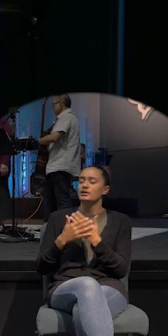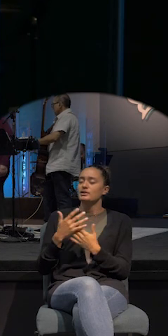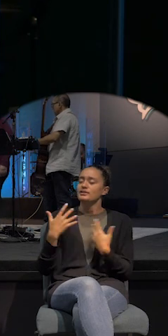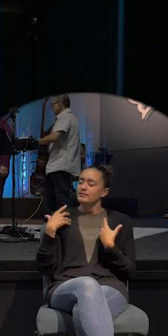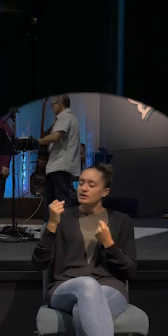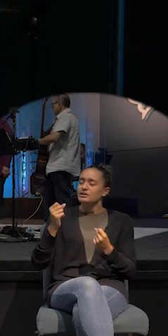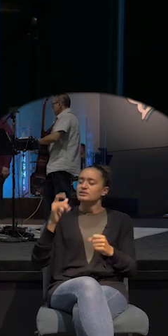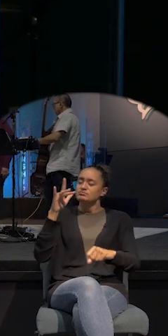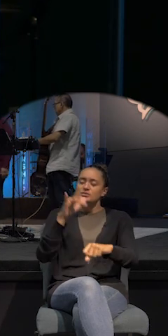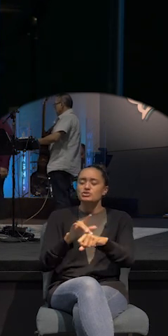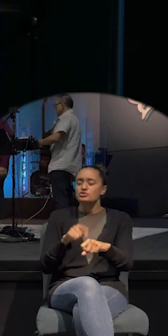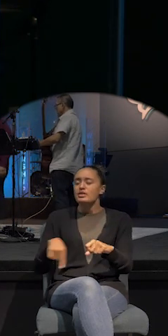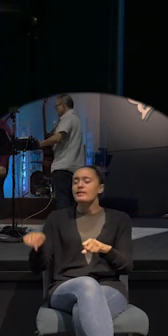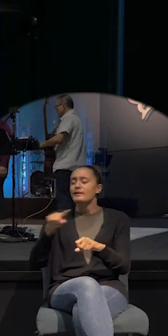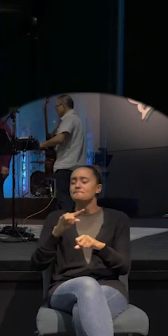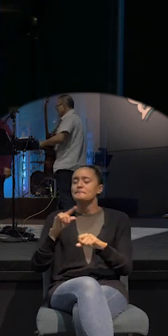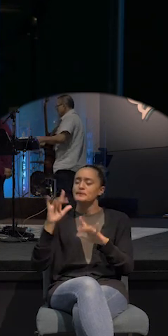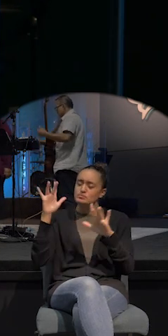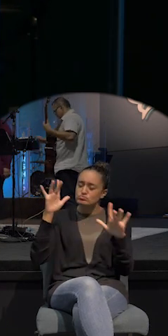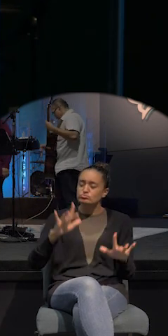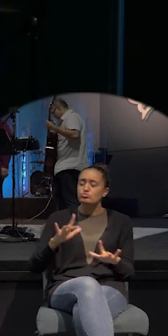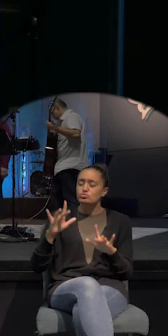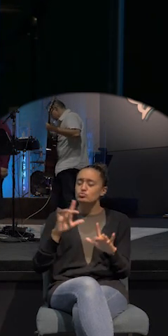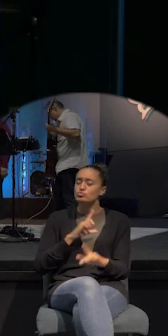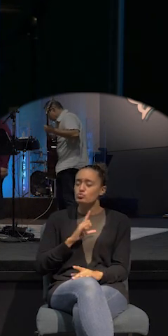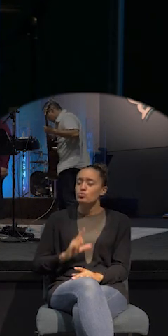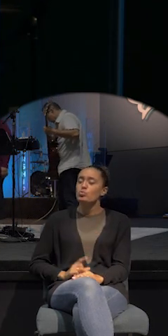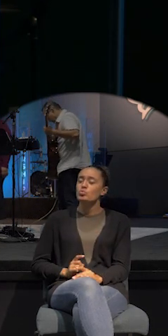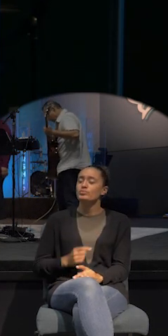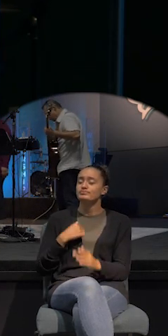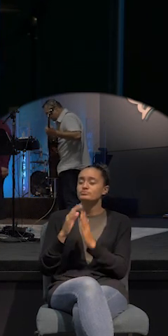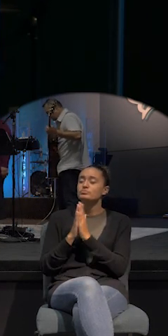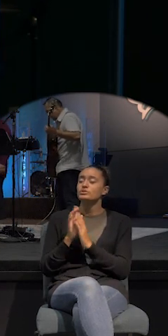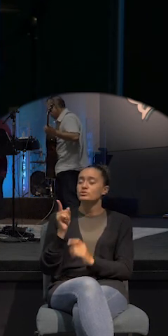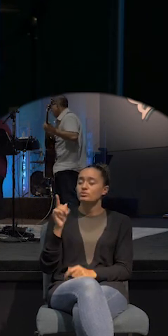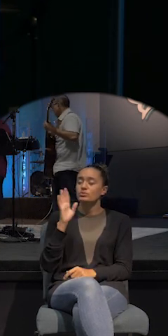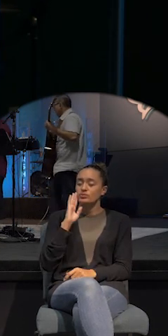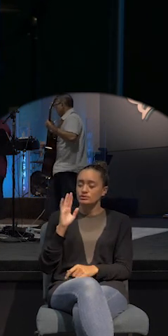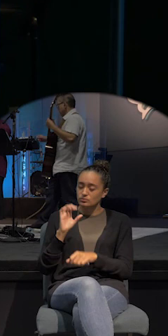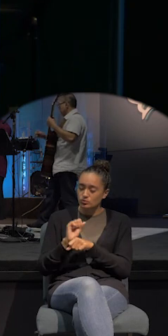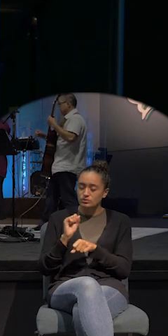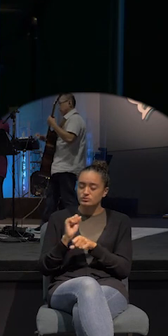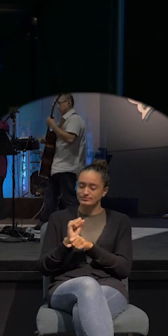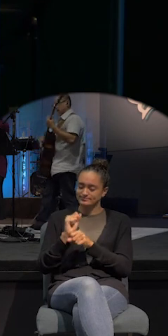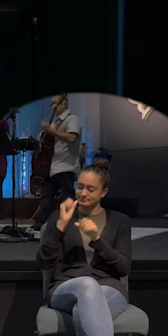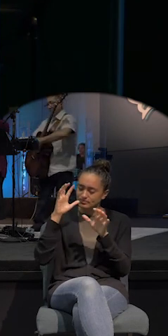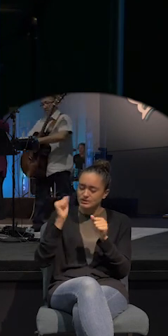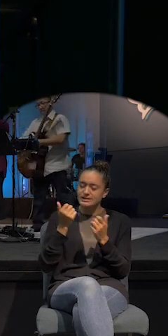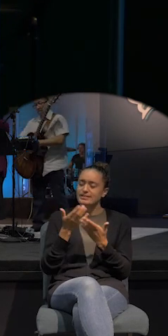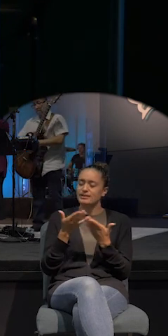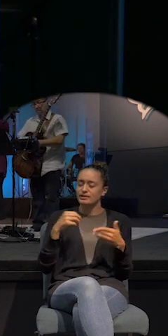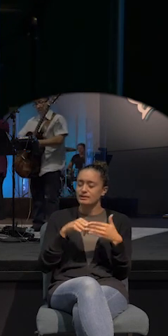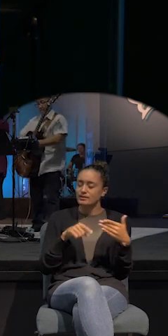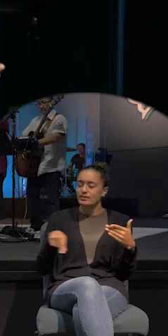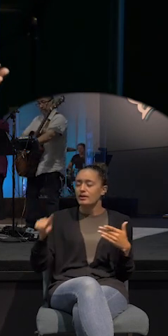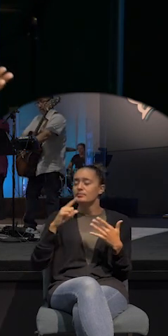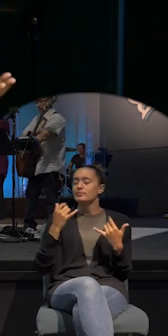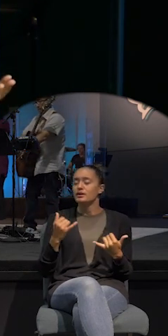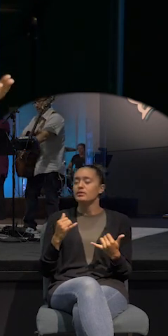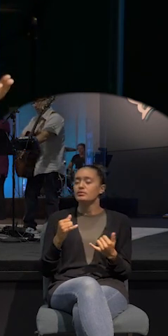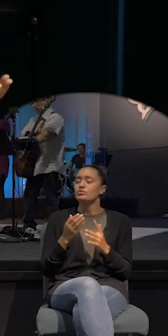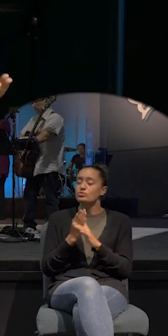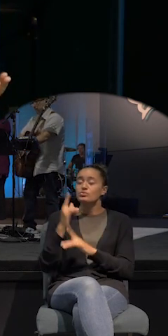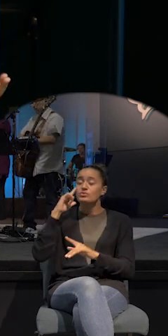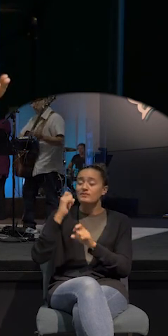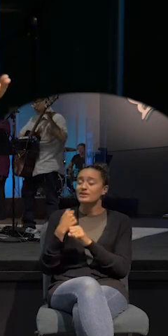and mercifully and compassionately, Lord, I pray that you would work a miracle in them right now. Lord, by faith, we're saying,